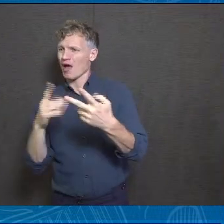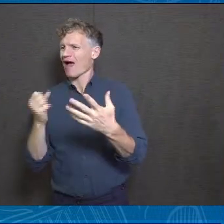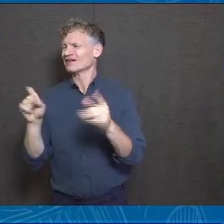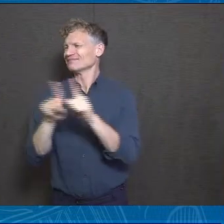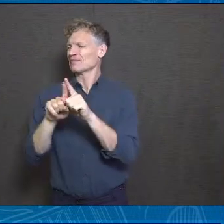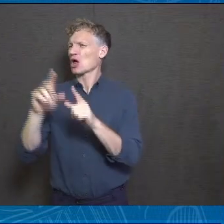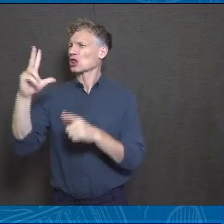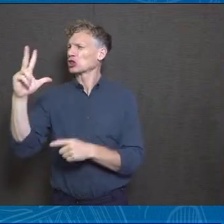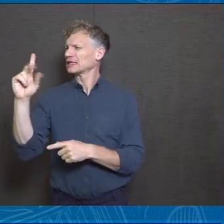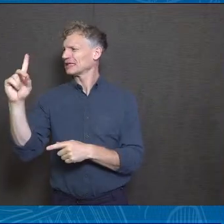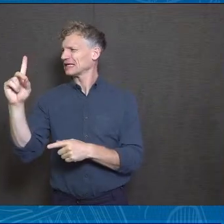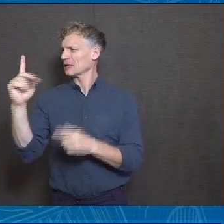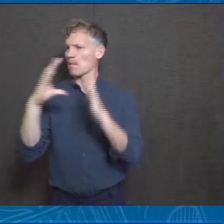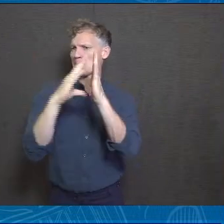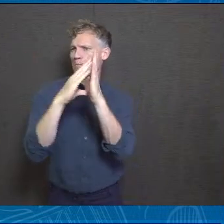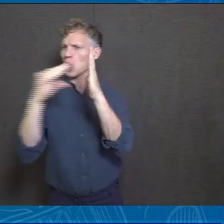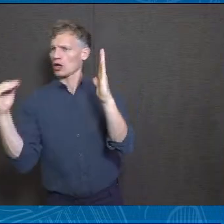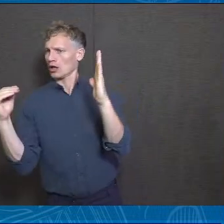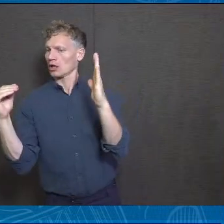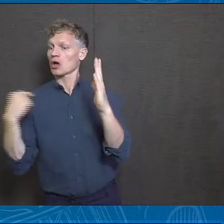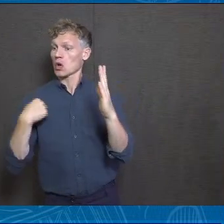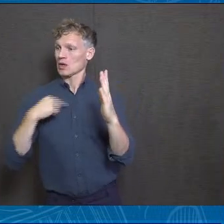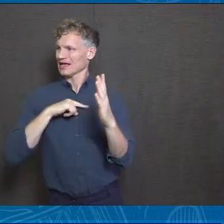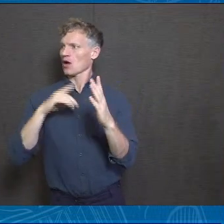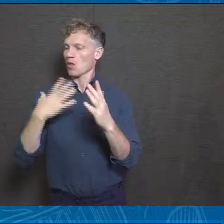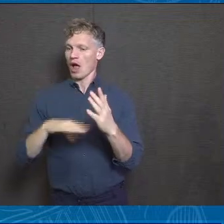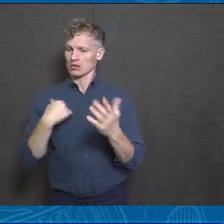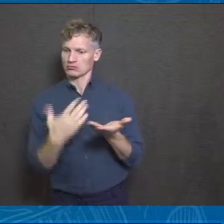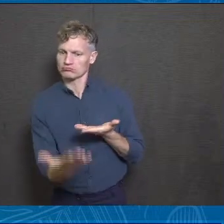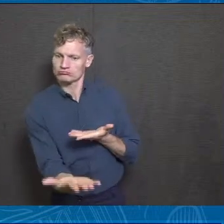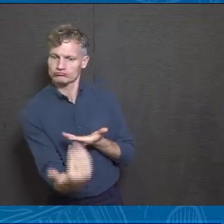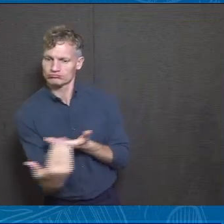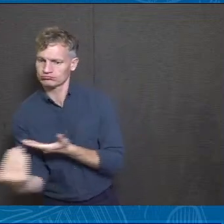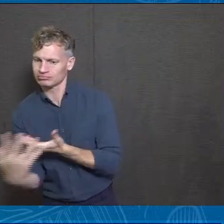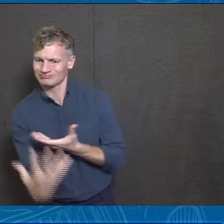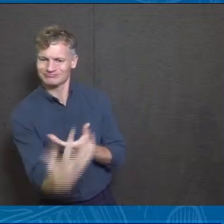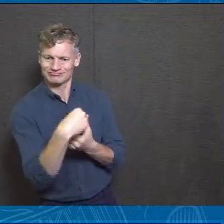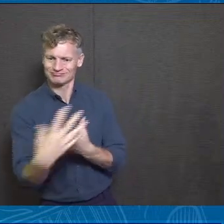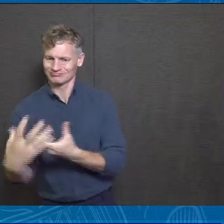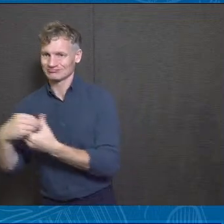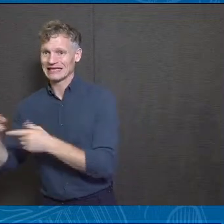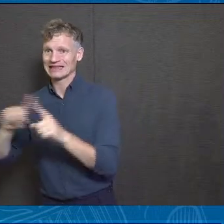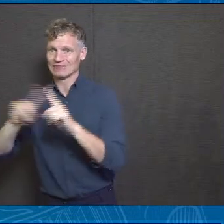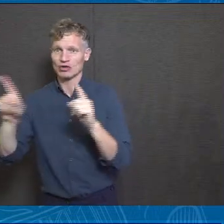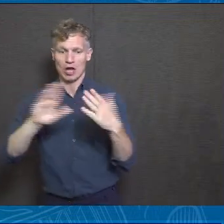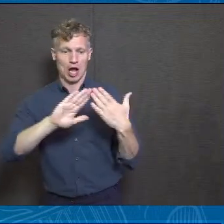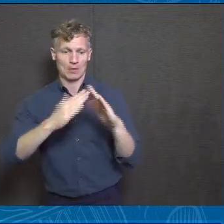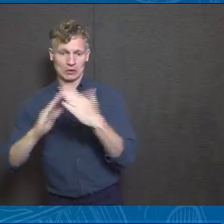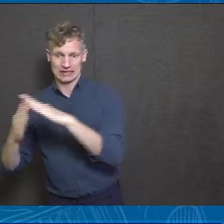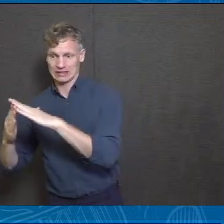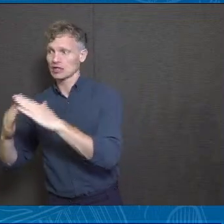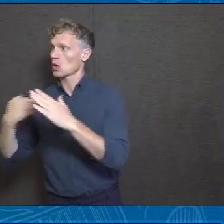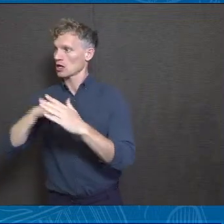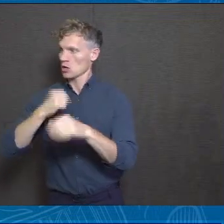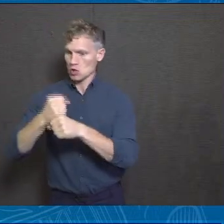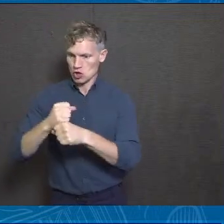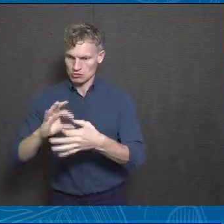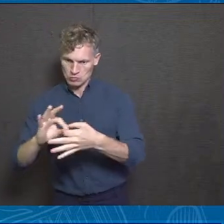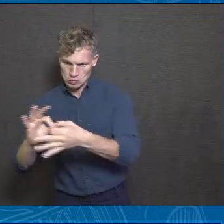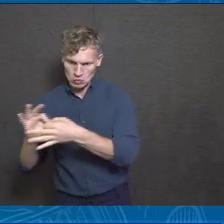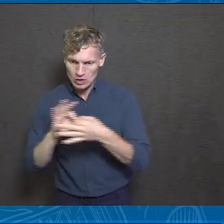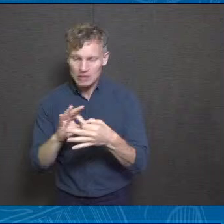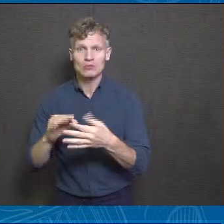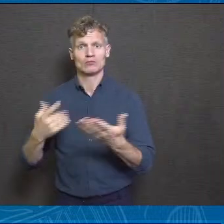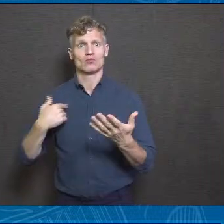where we work together with the communities, hands-on together with them, and try to come out with this model where they locate